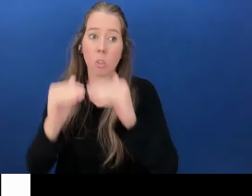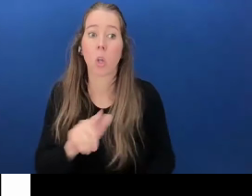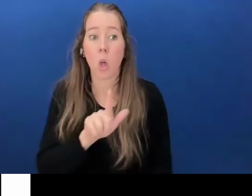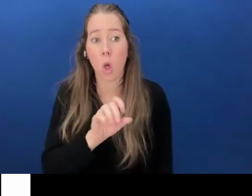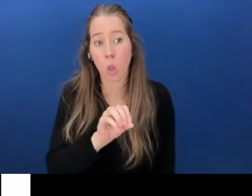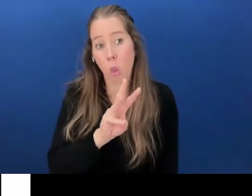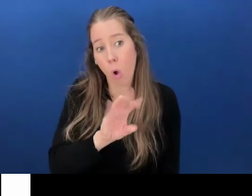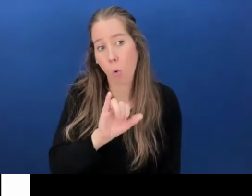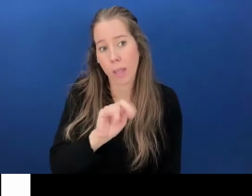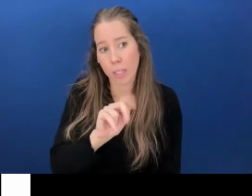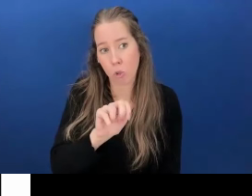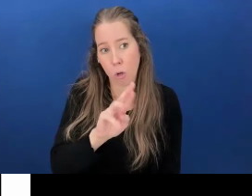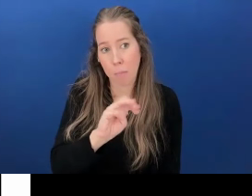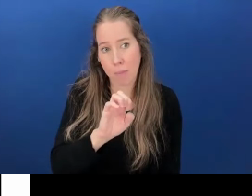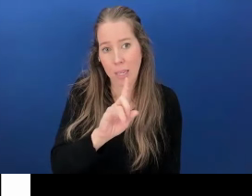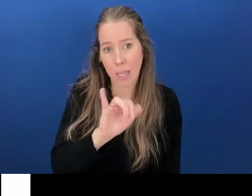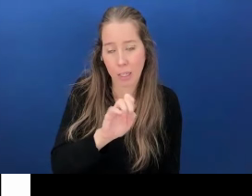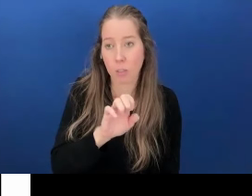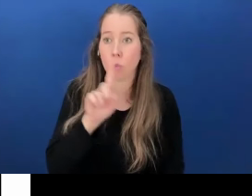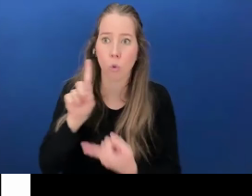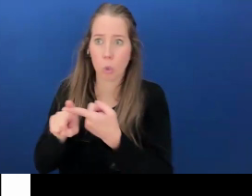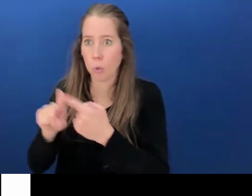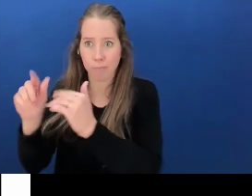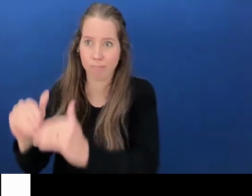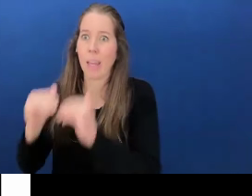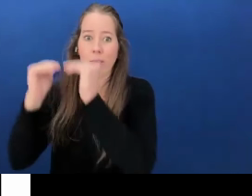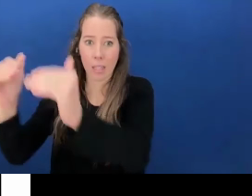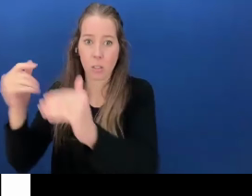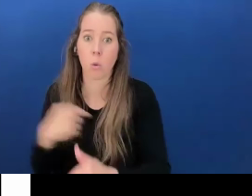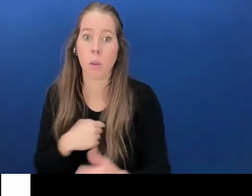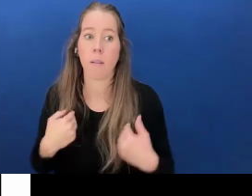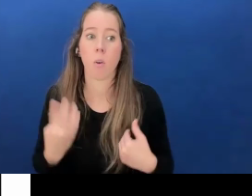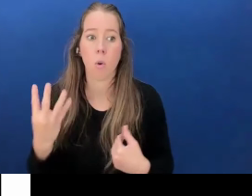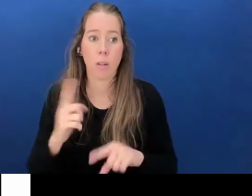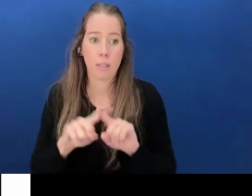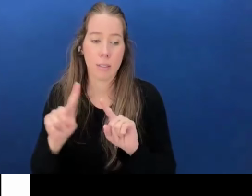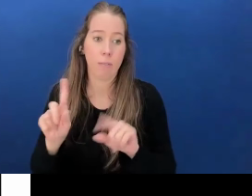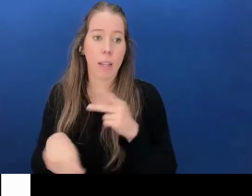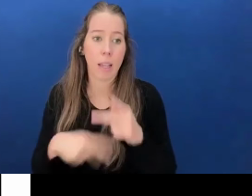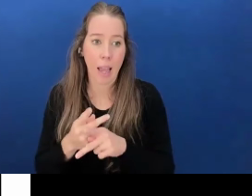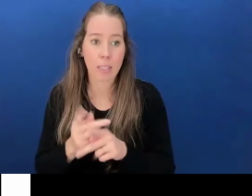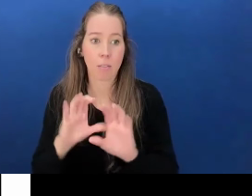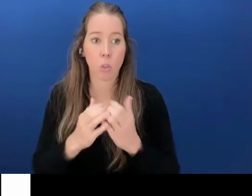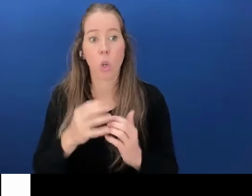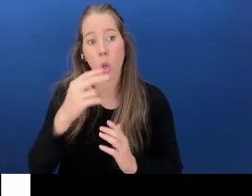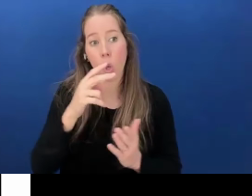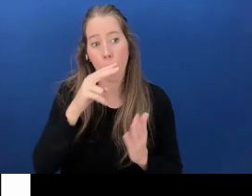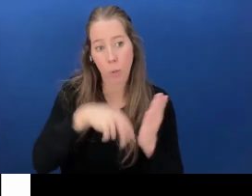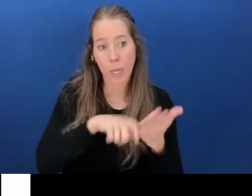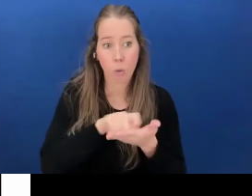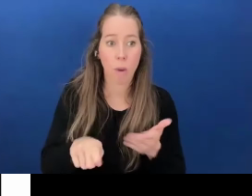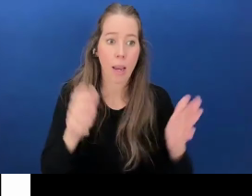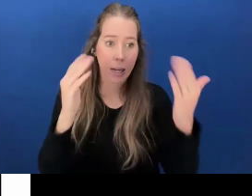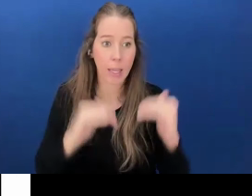to advanced. And then in here, we have 4 different types of classes: reading and writing, listening and speaking, pronunciation, and